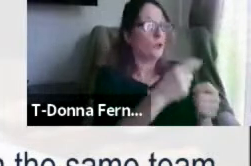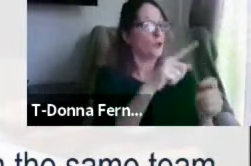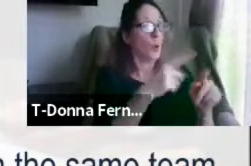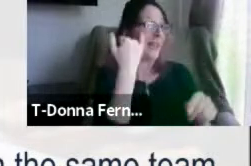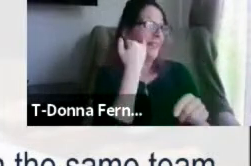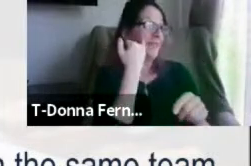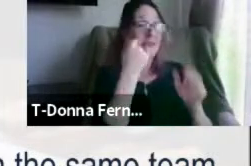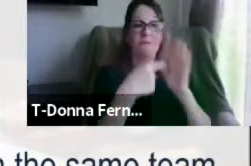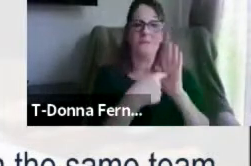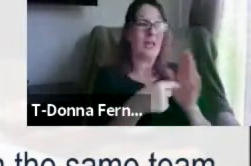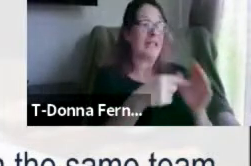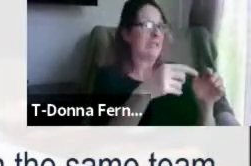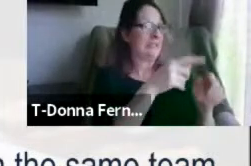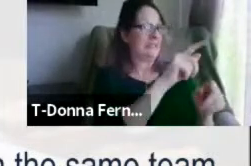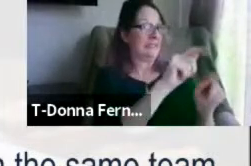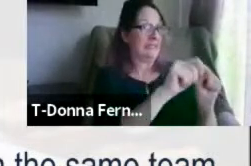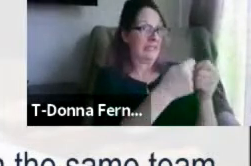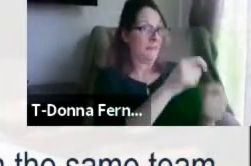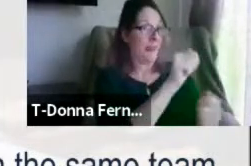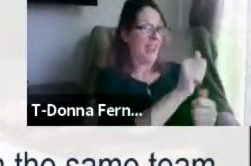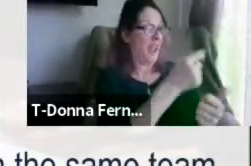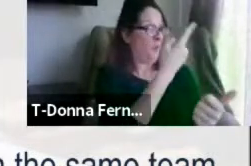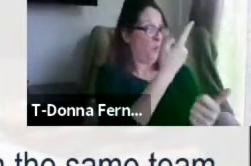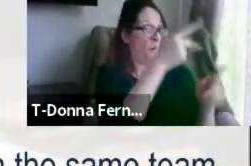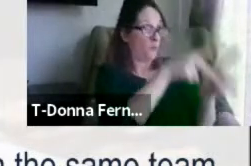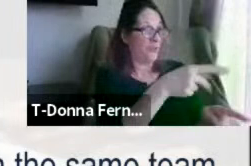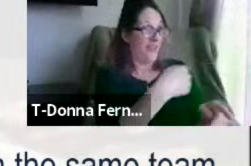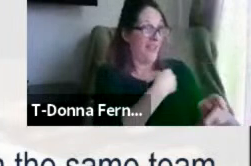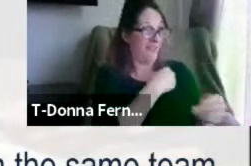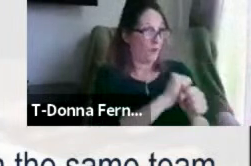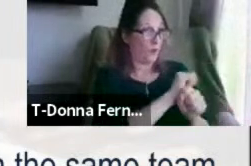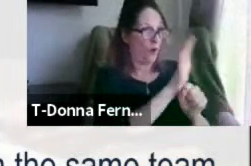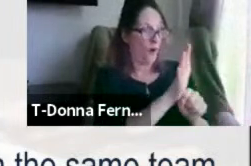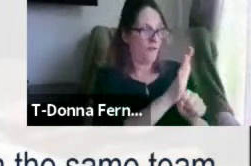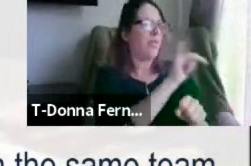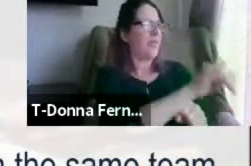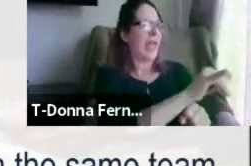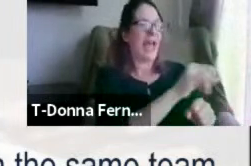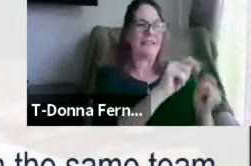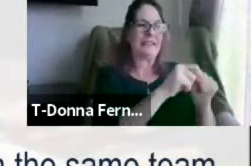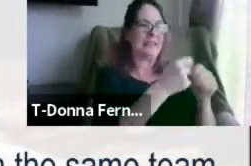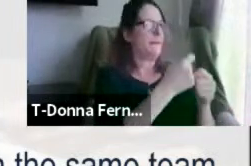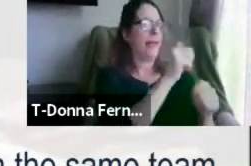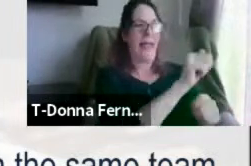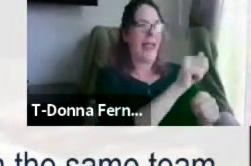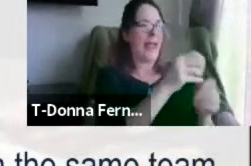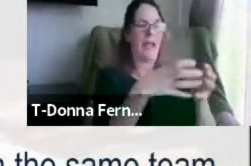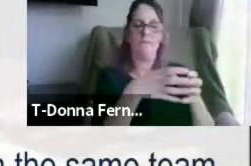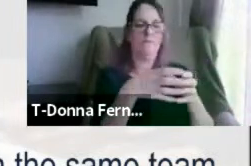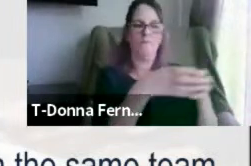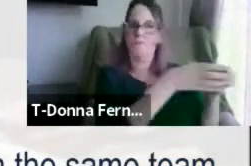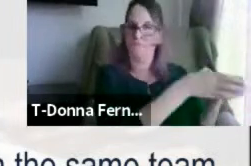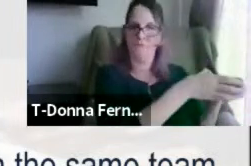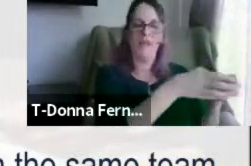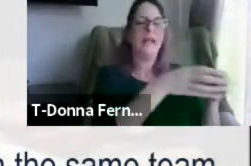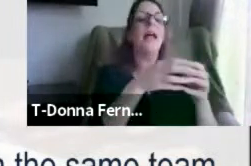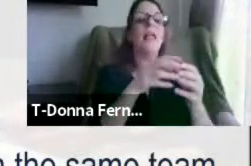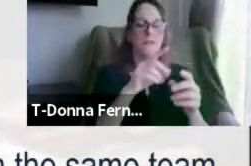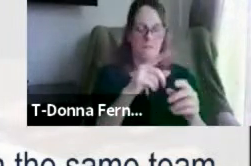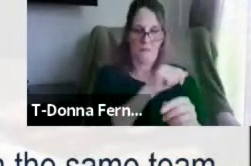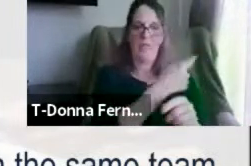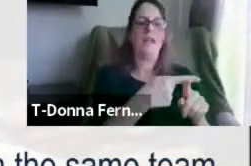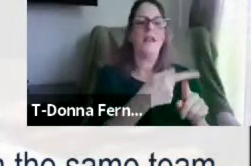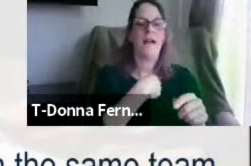A is diagnosed with COVID, you can remove the entire team A and you are still able to function because there's